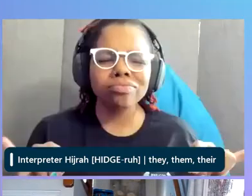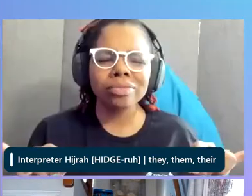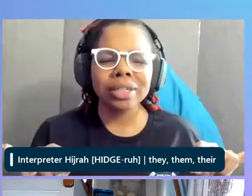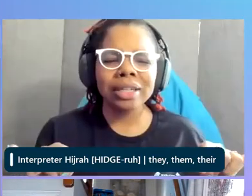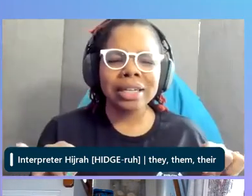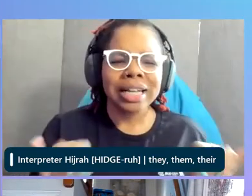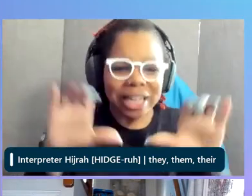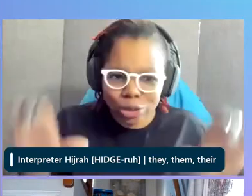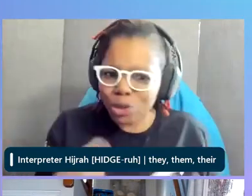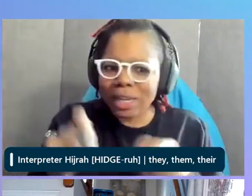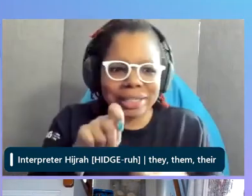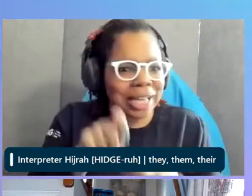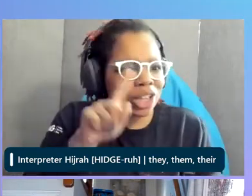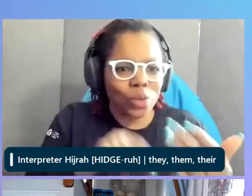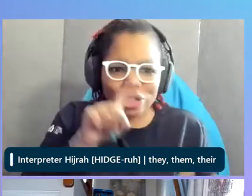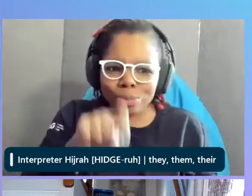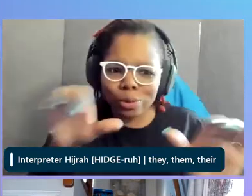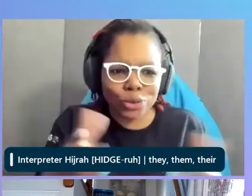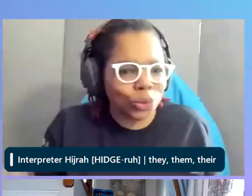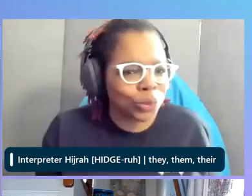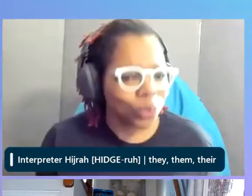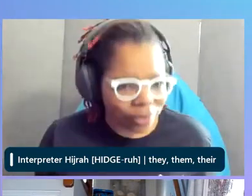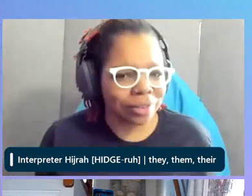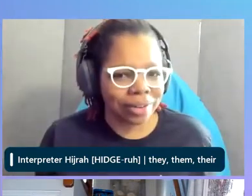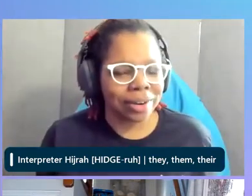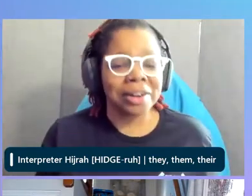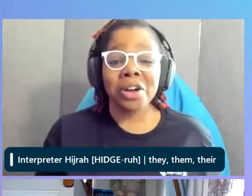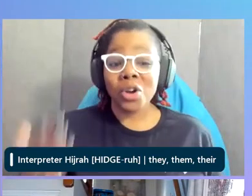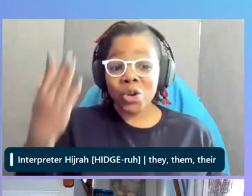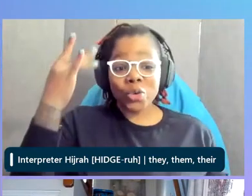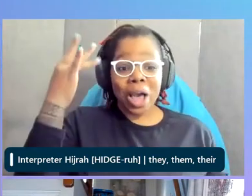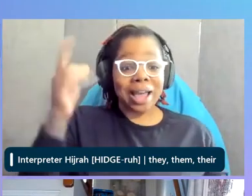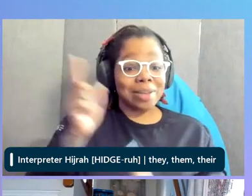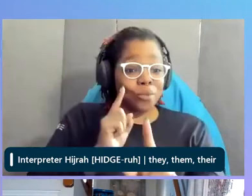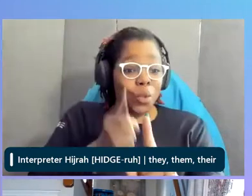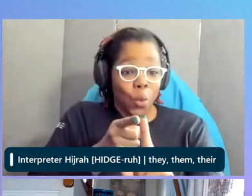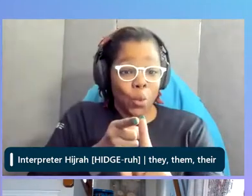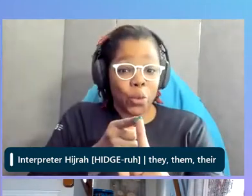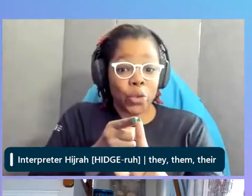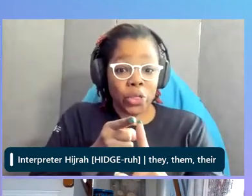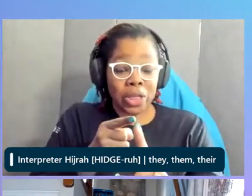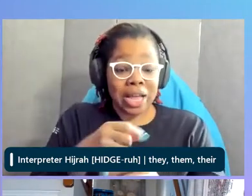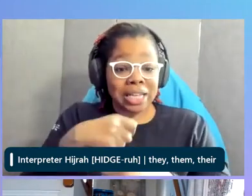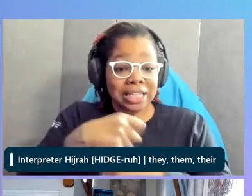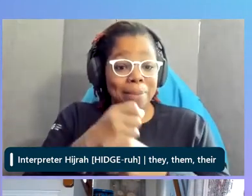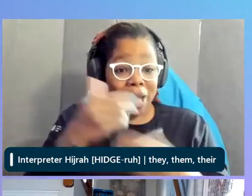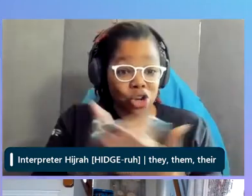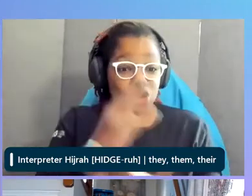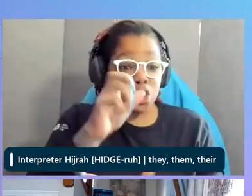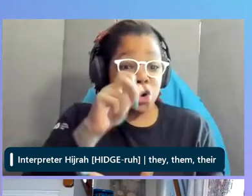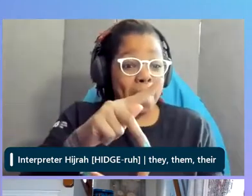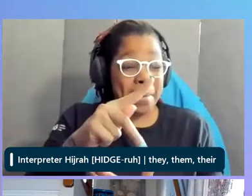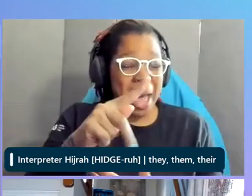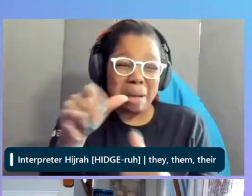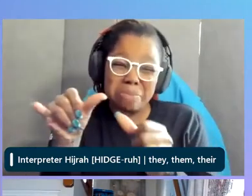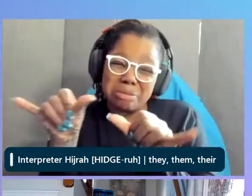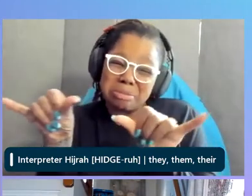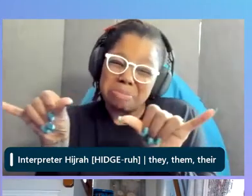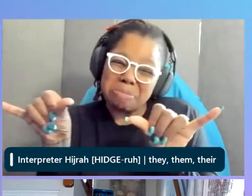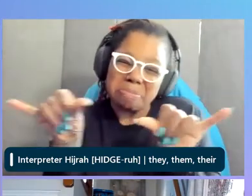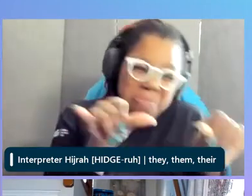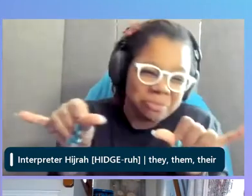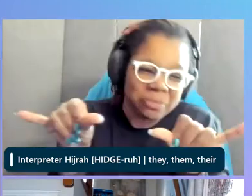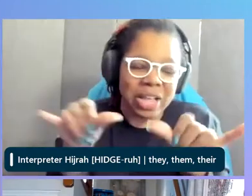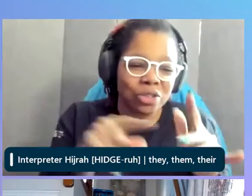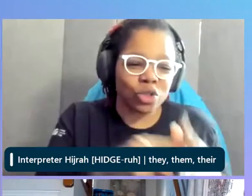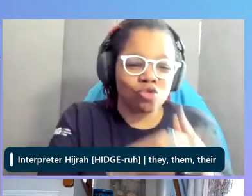was doing exactly as it was told, right? Because remember, the goal was to make the new map look as close as possible to the